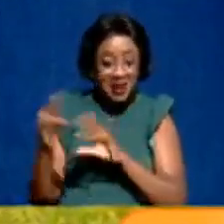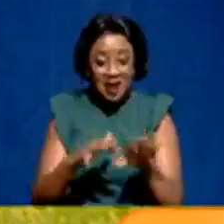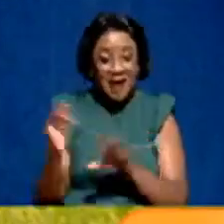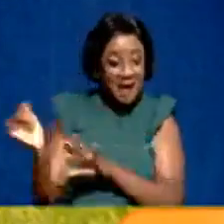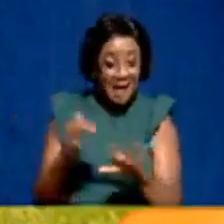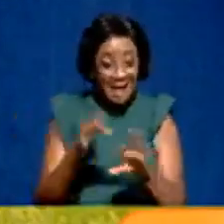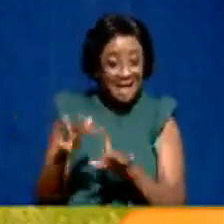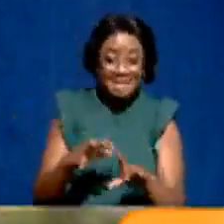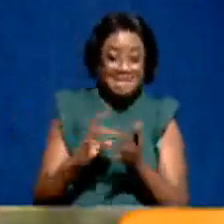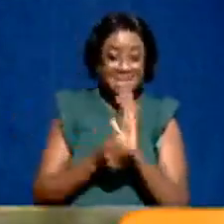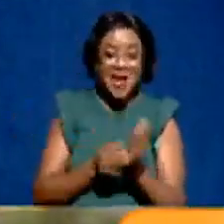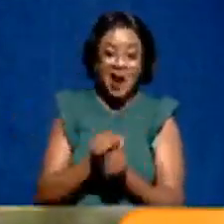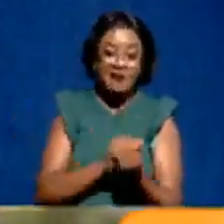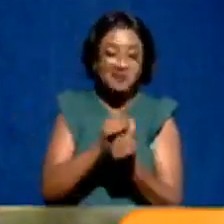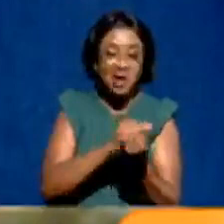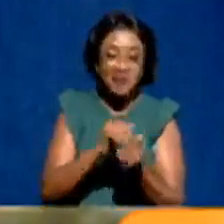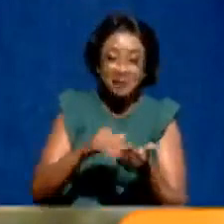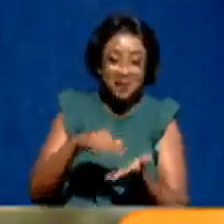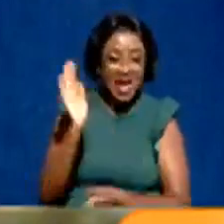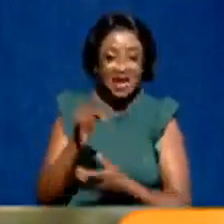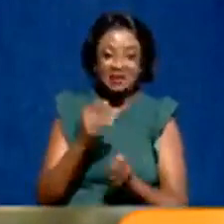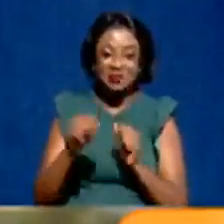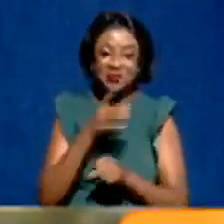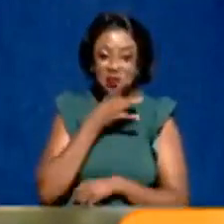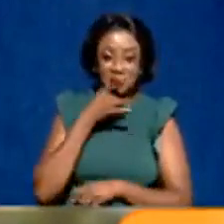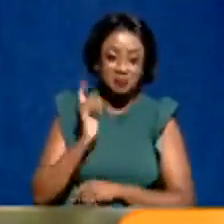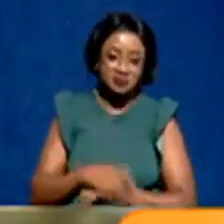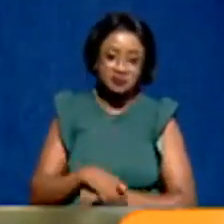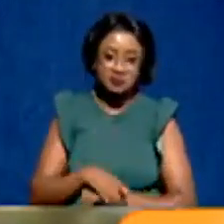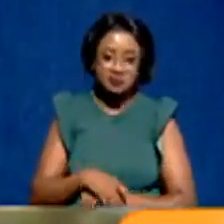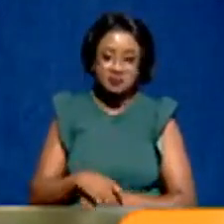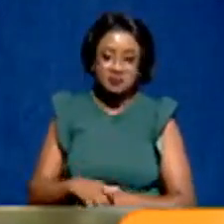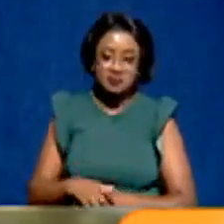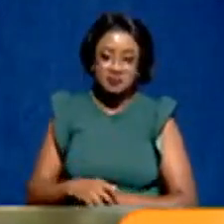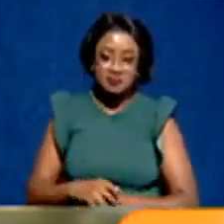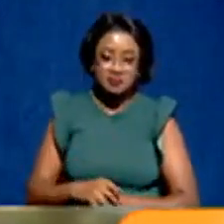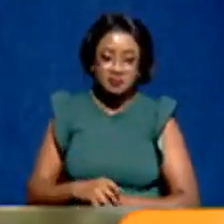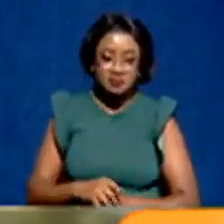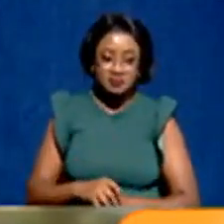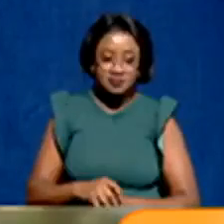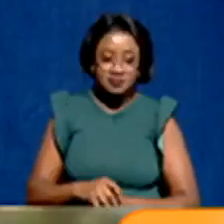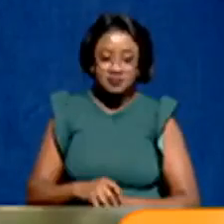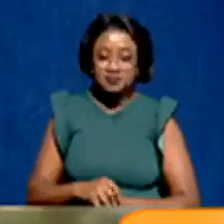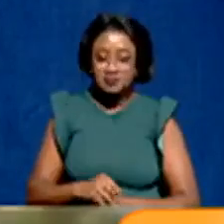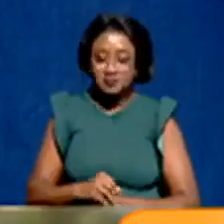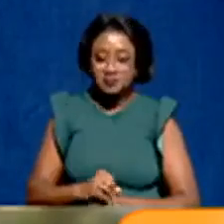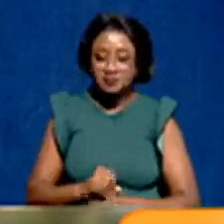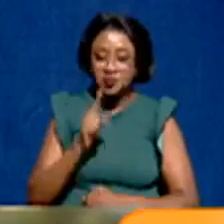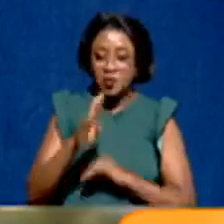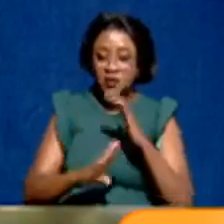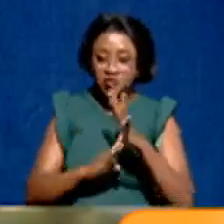talking about overgrazing. One of the key threats which has threatened the Tana itself is the fact